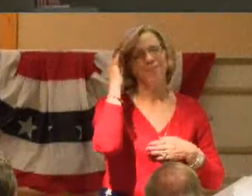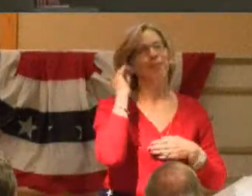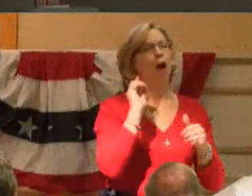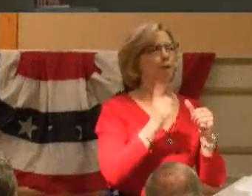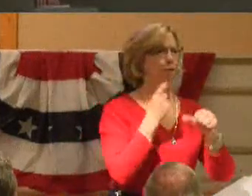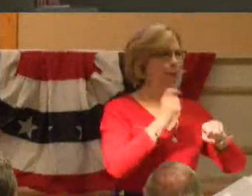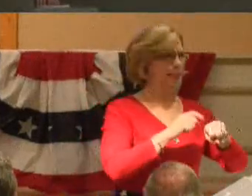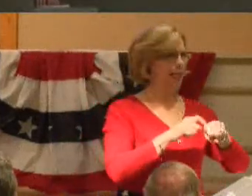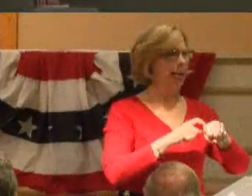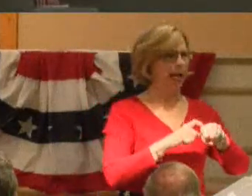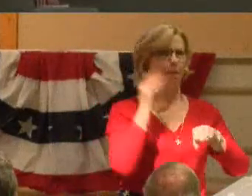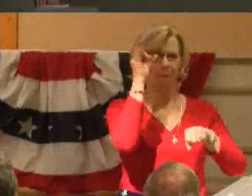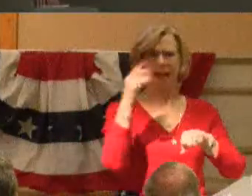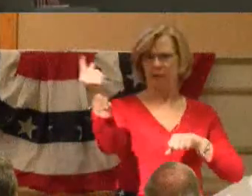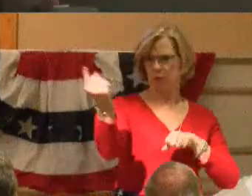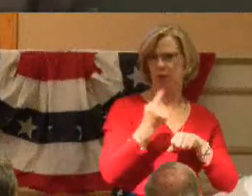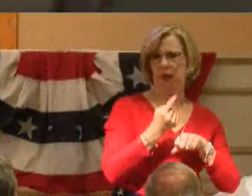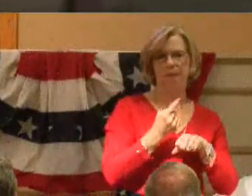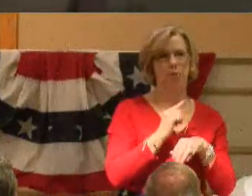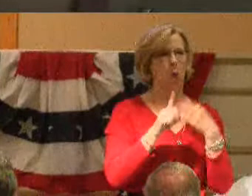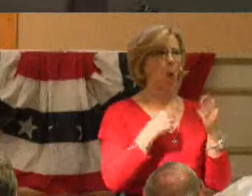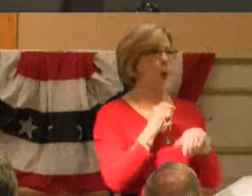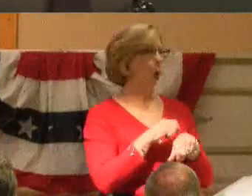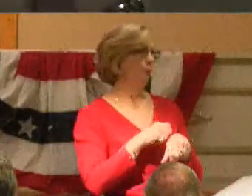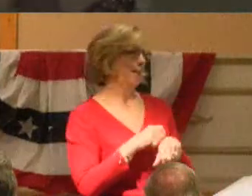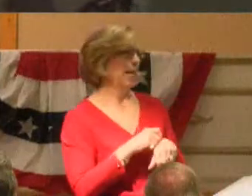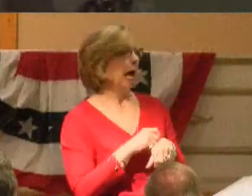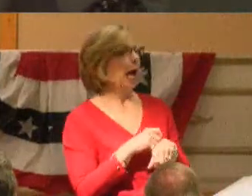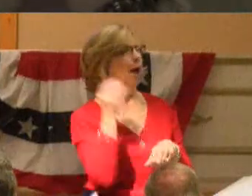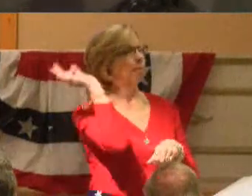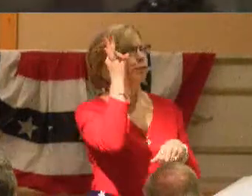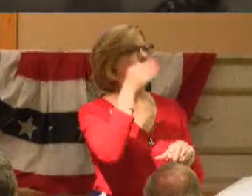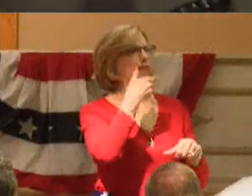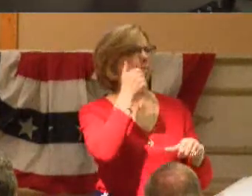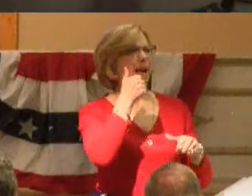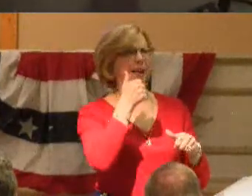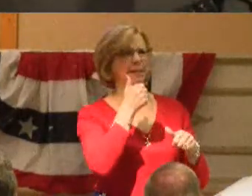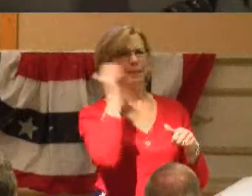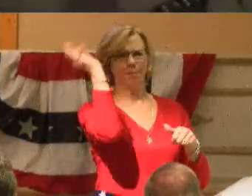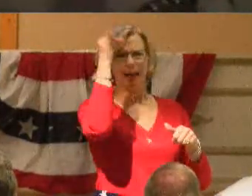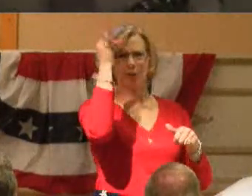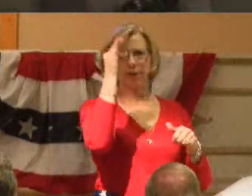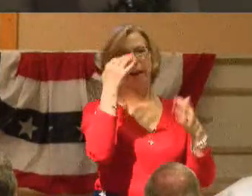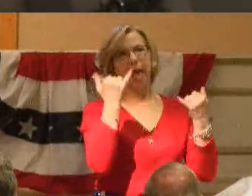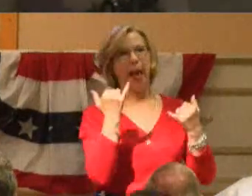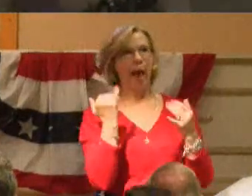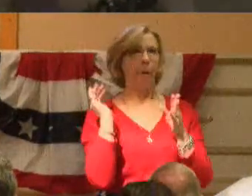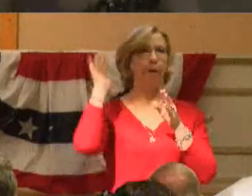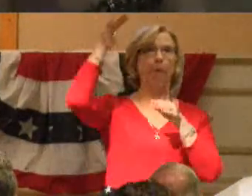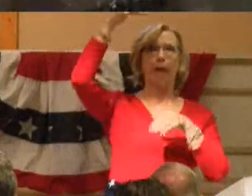that a preacher comes someplace, he always preaches his best message. So it's downhill from there.